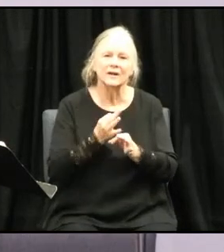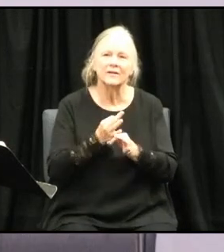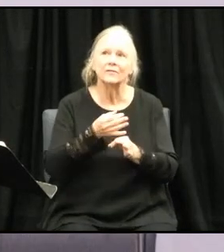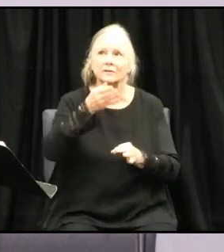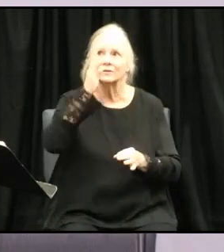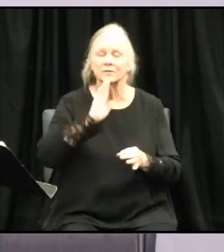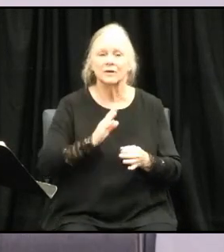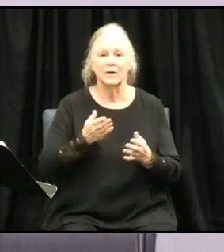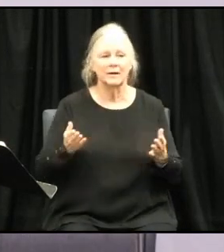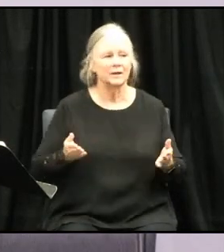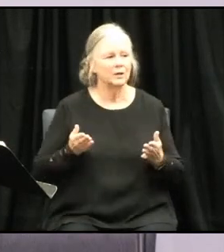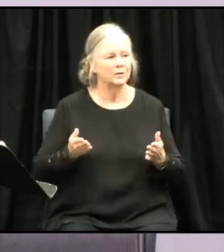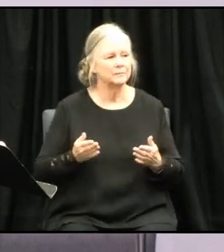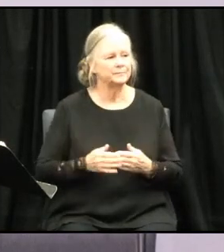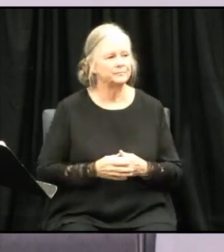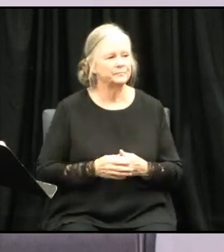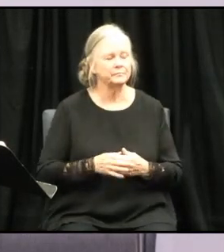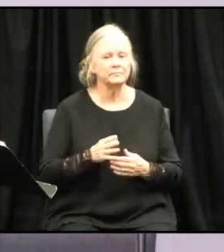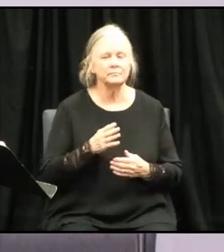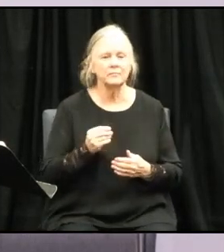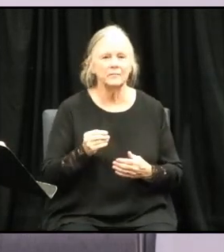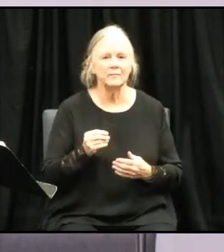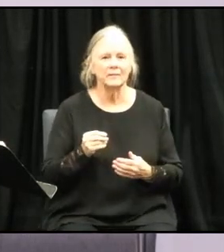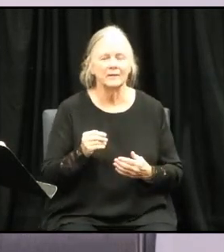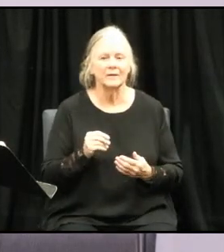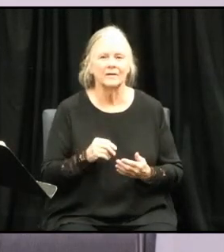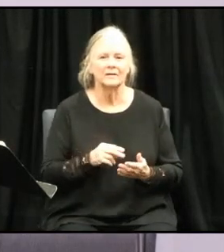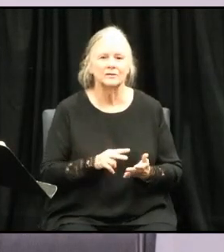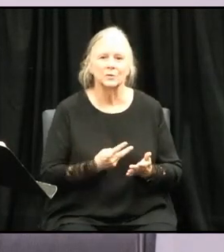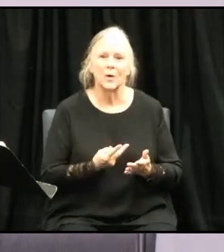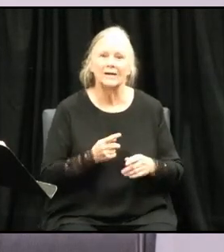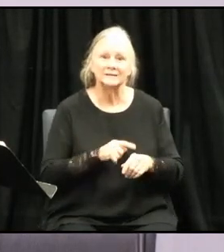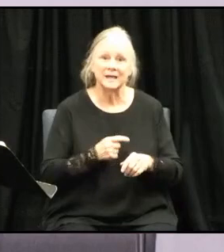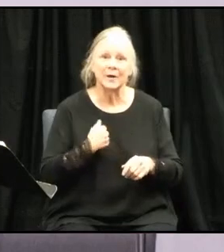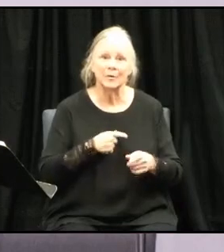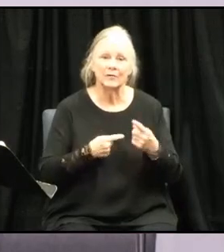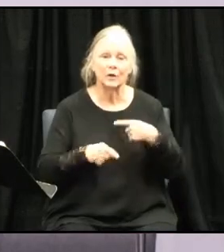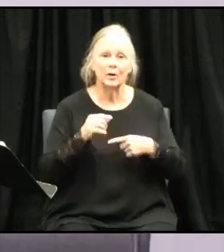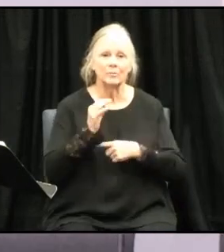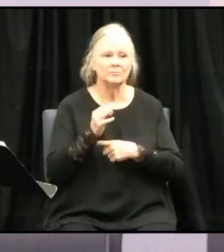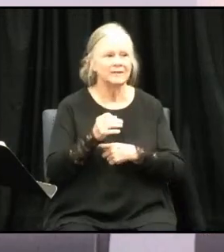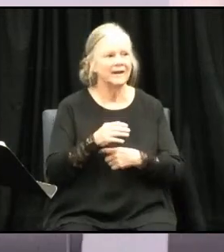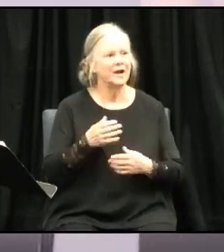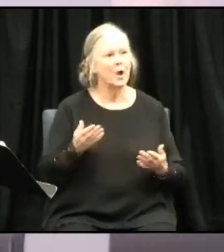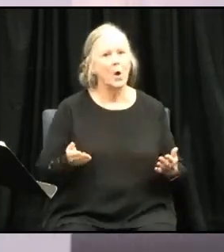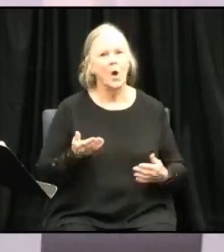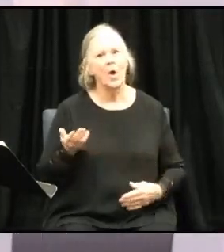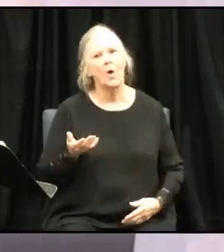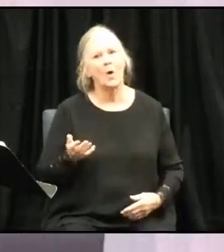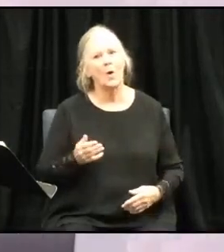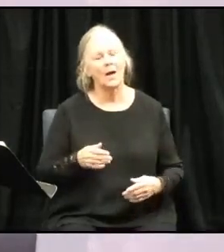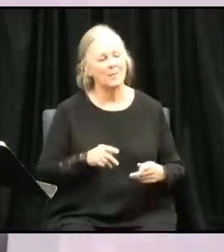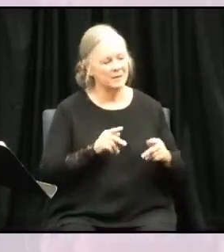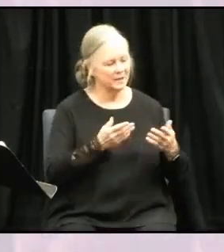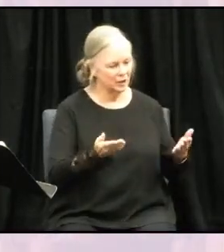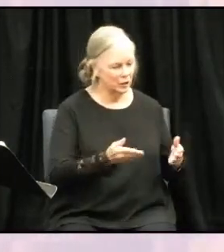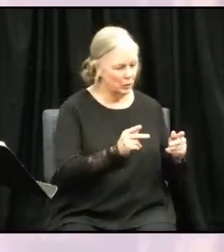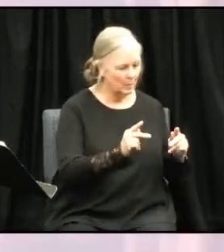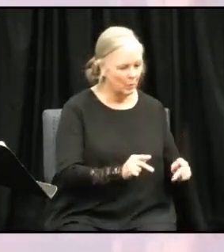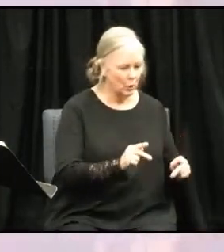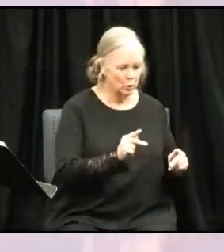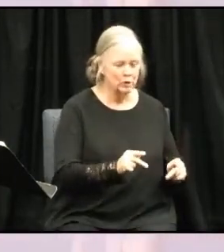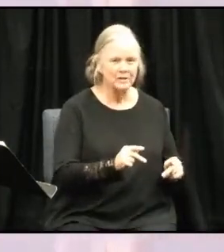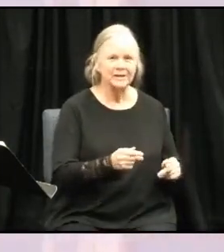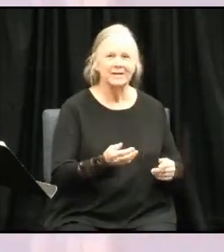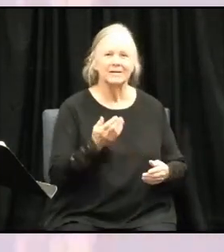service. It is priceless to us both. And oh, how being here personally carries me back